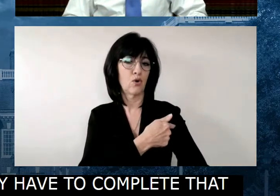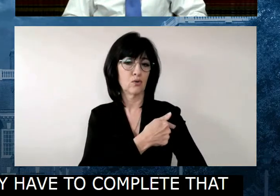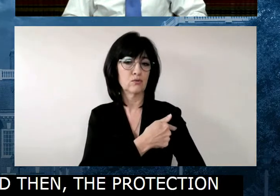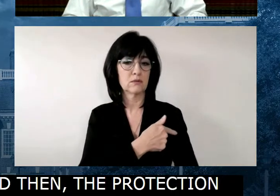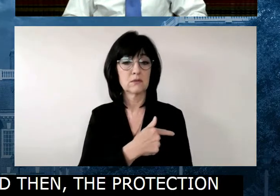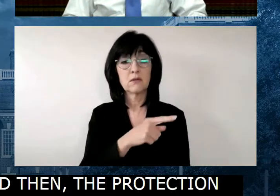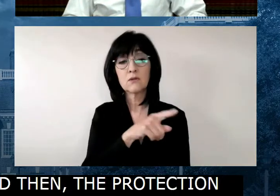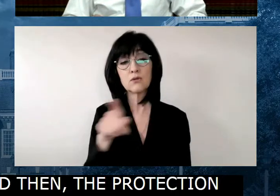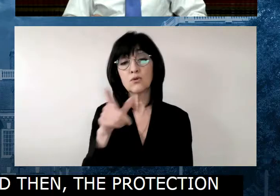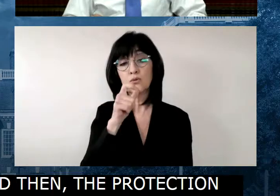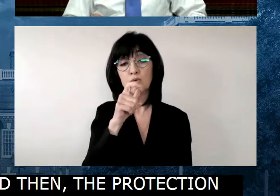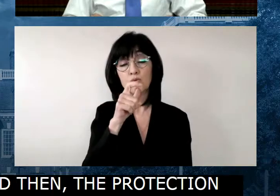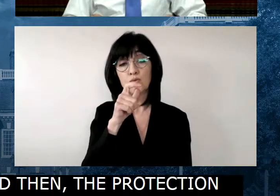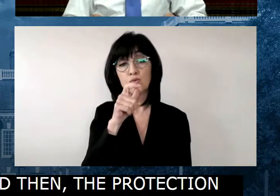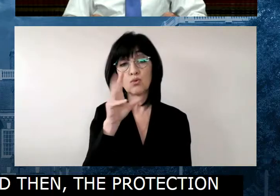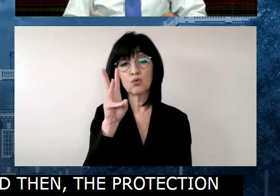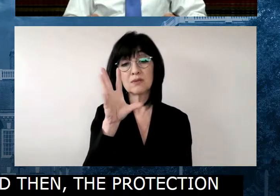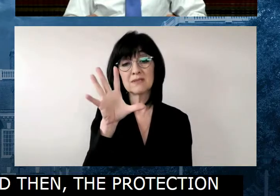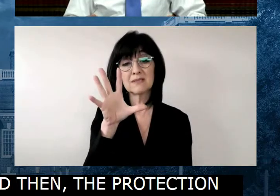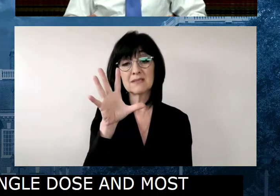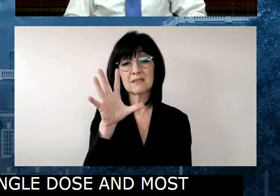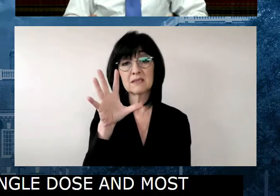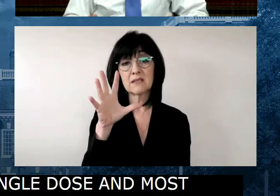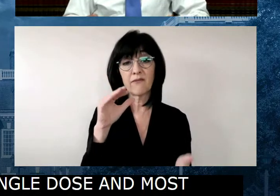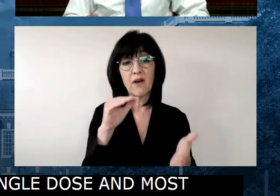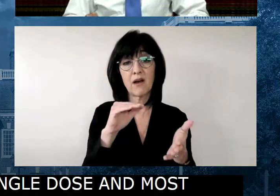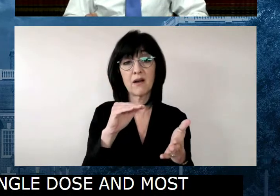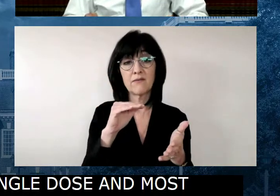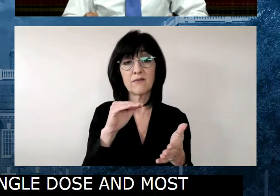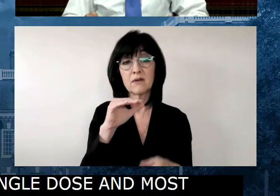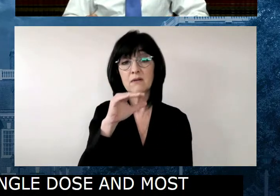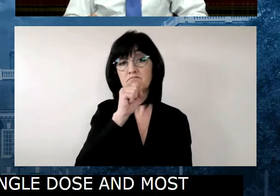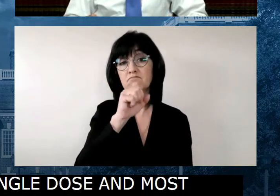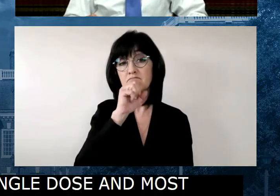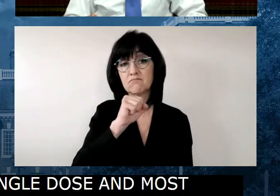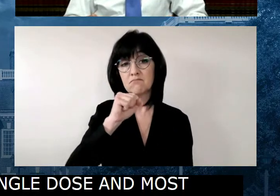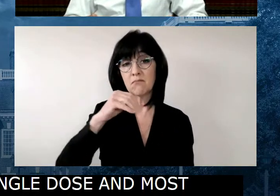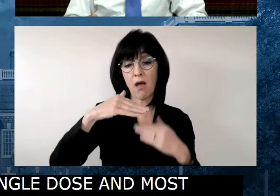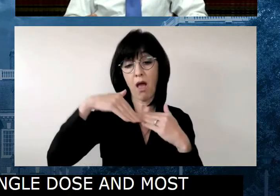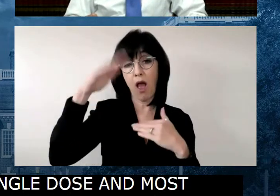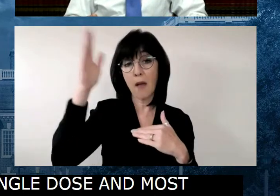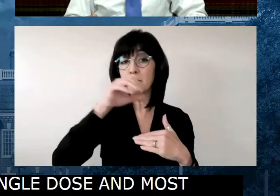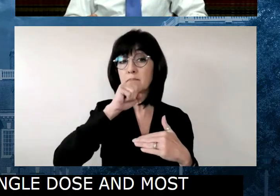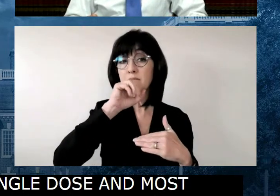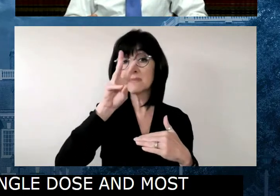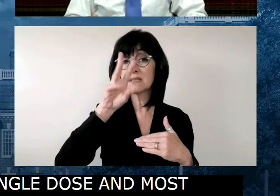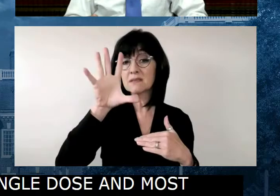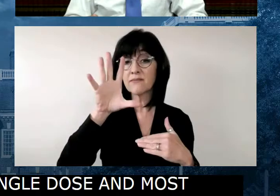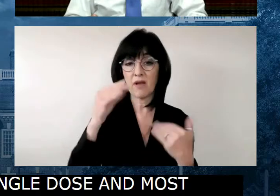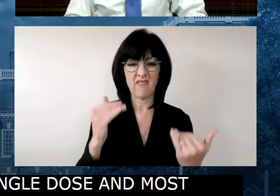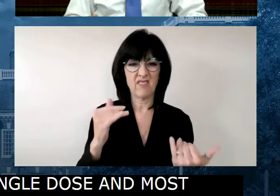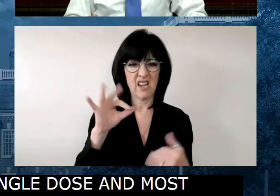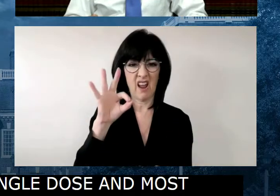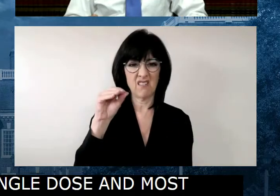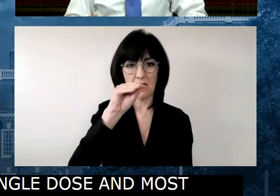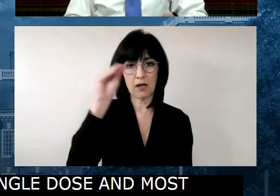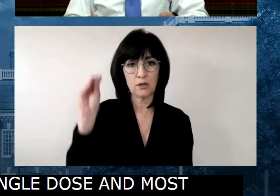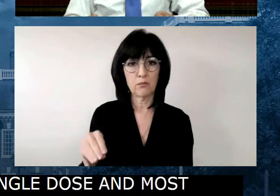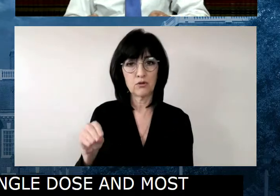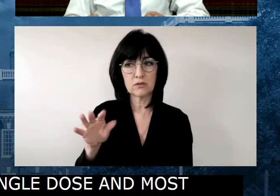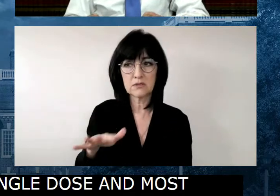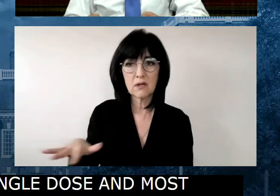65 and older, we're just at 90% with at least 1 dose, and I know we're over 80%